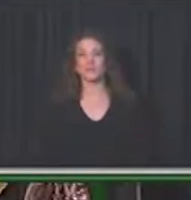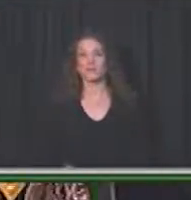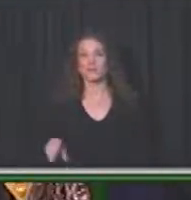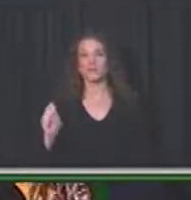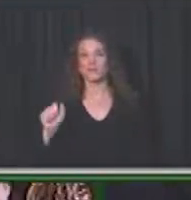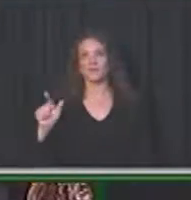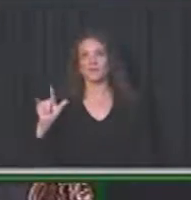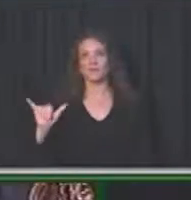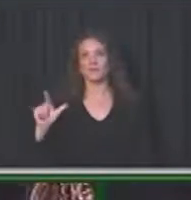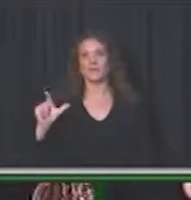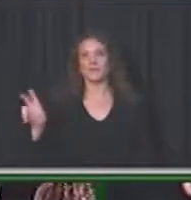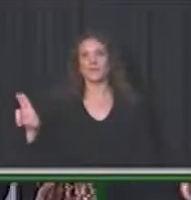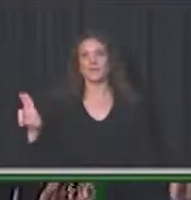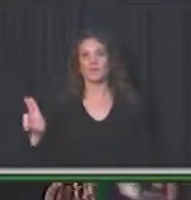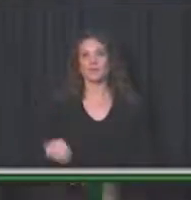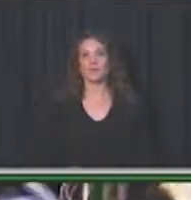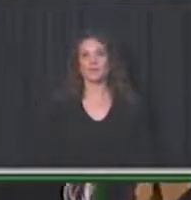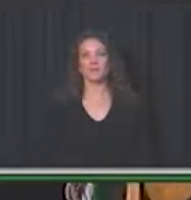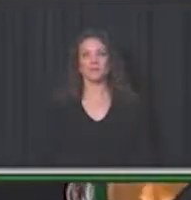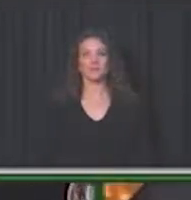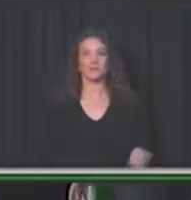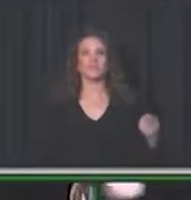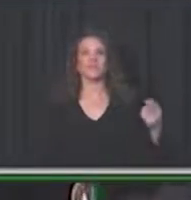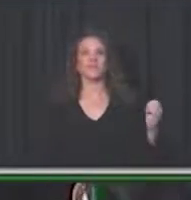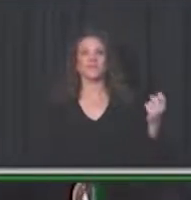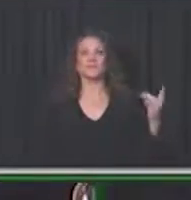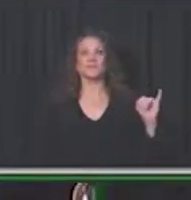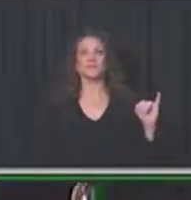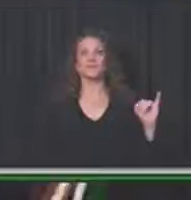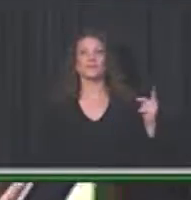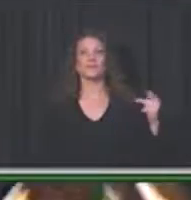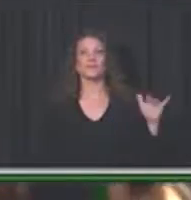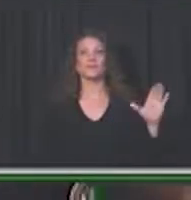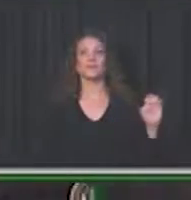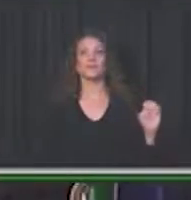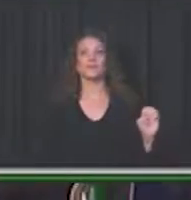Sally Liu. Heidi Price.